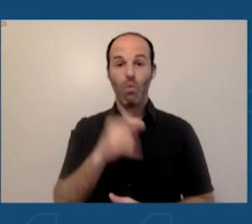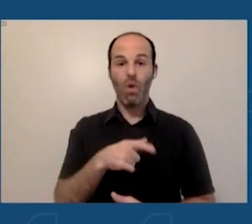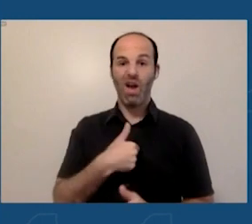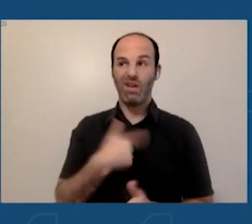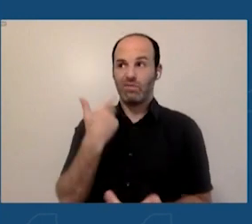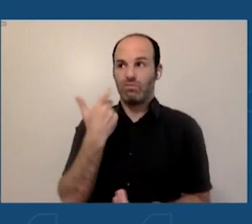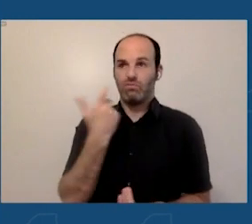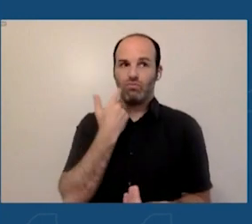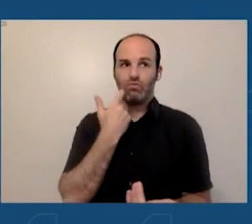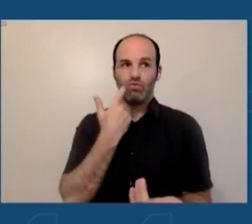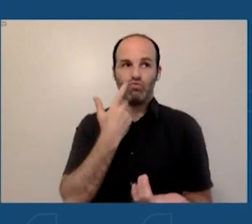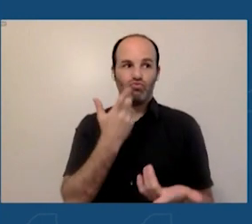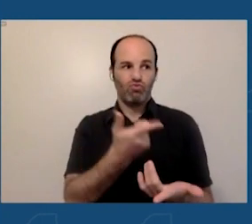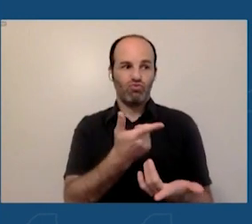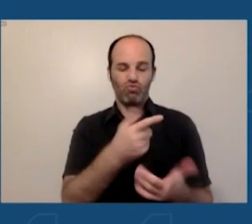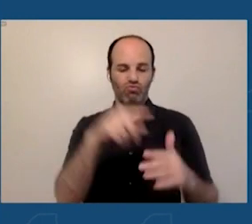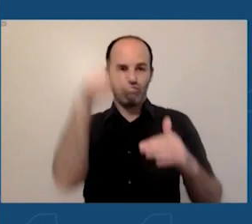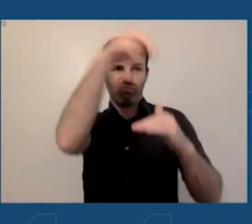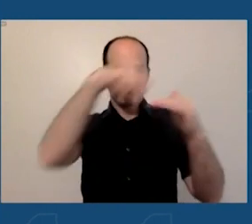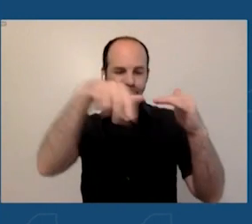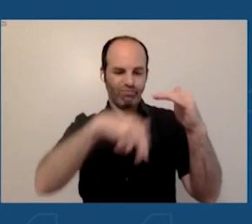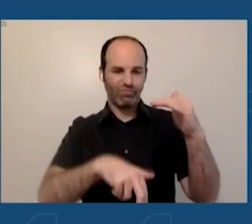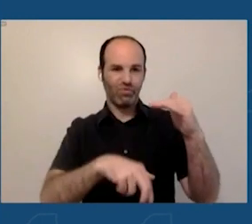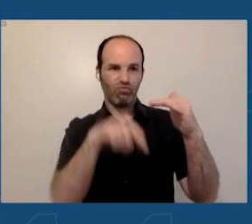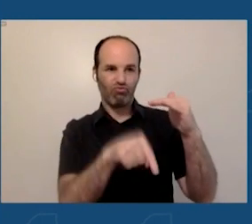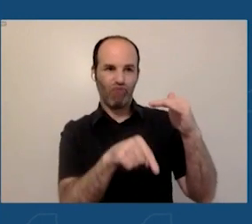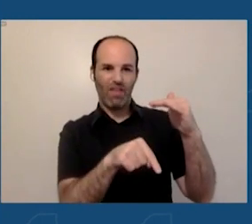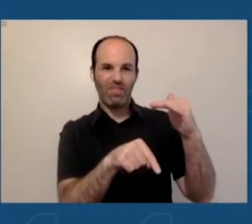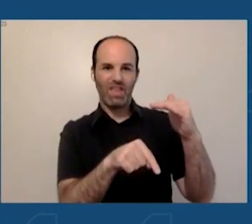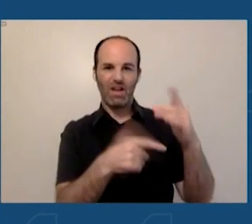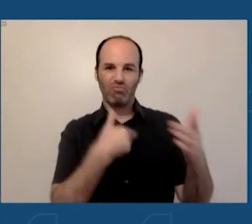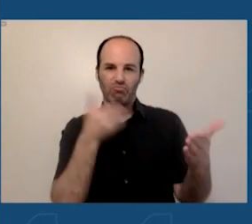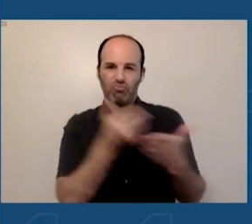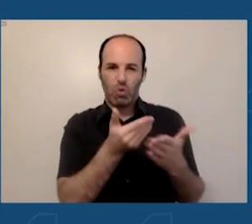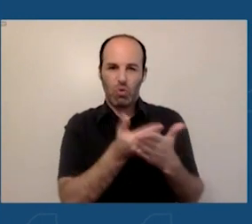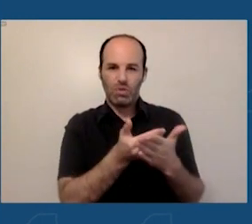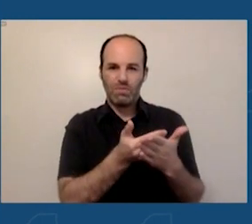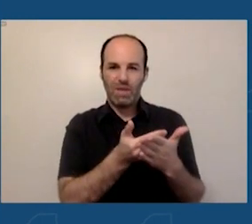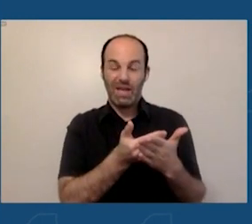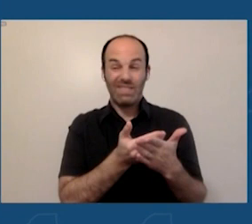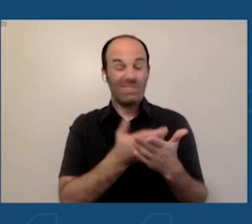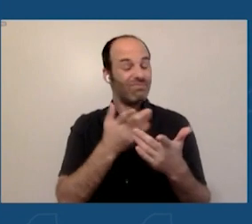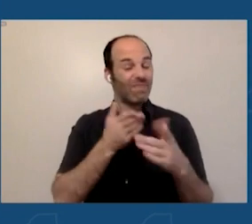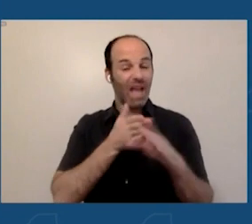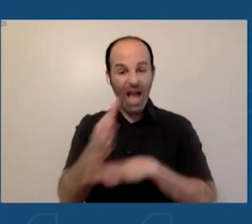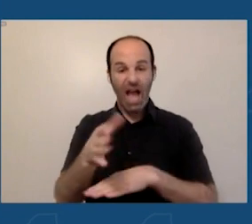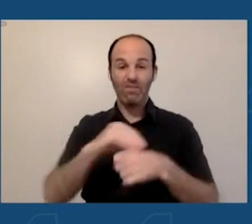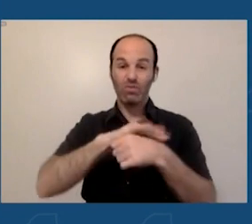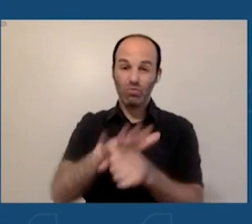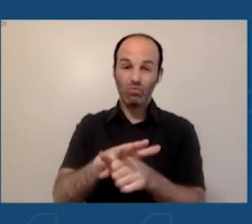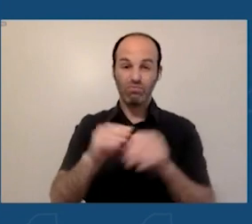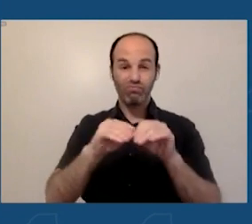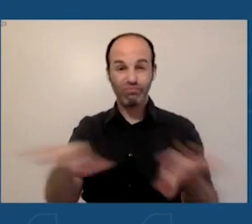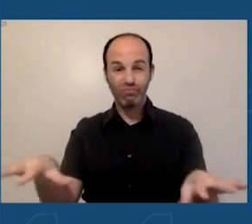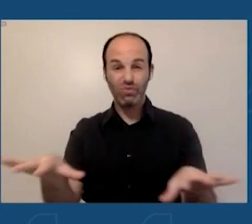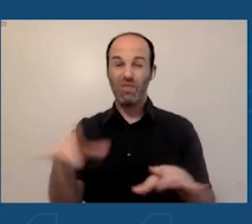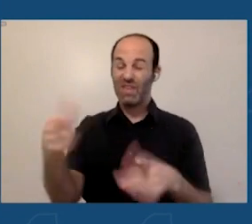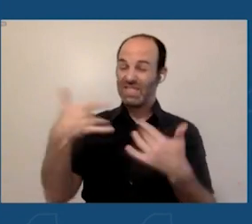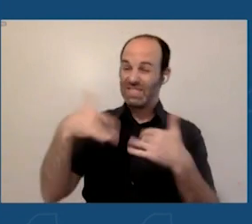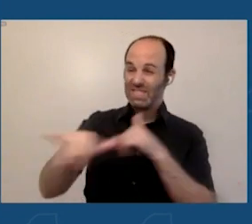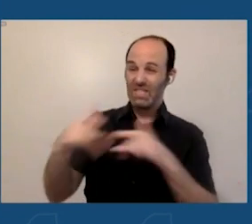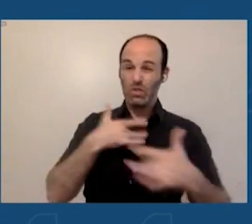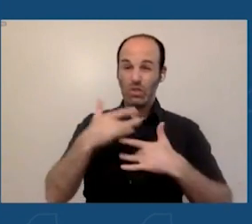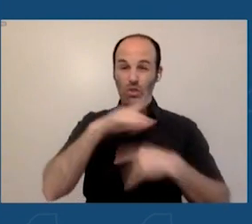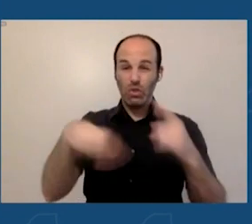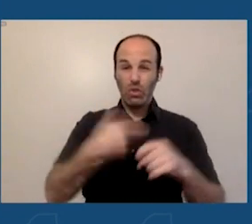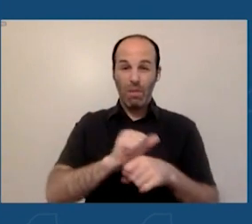downstairs. And since now, after the pandemic, they're still a little bit worried about COVID, they may opt to have a smaller